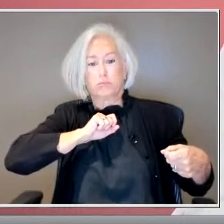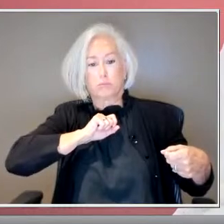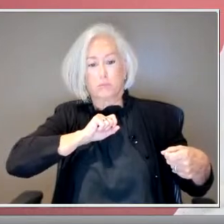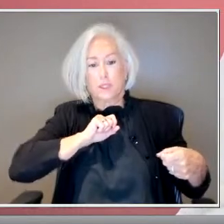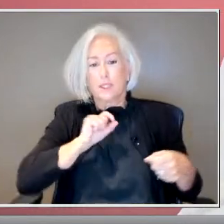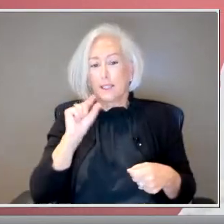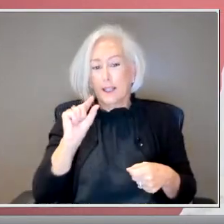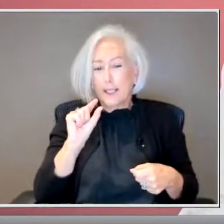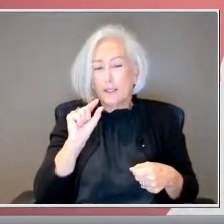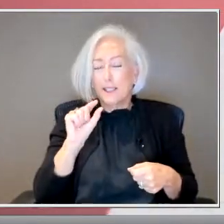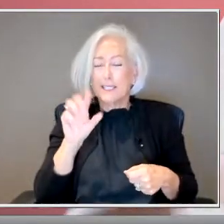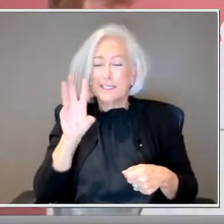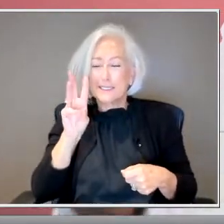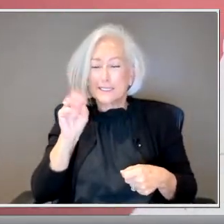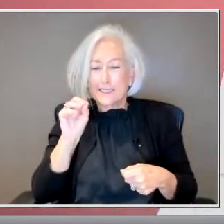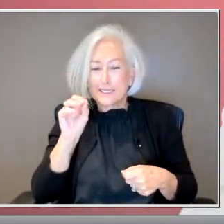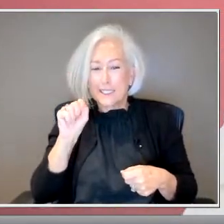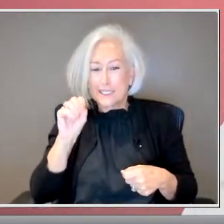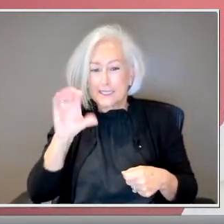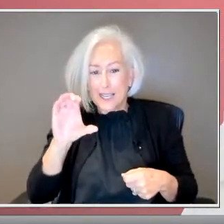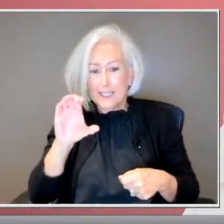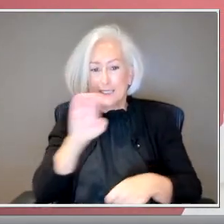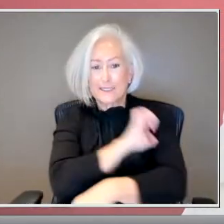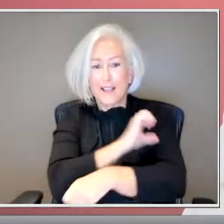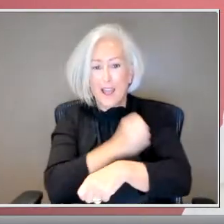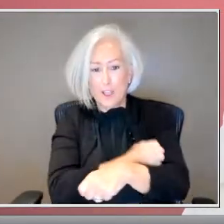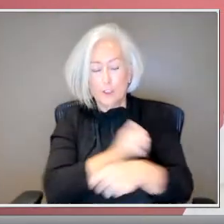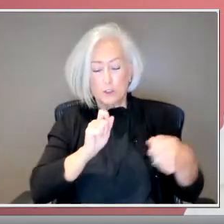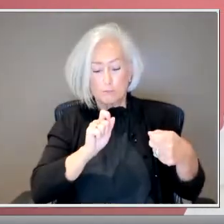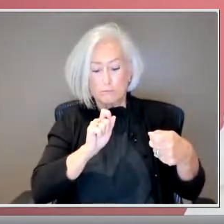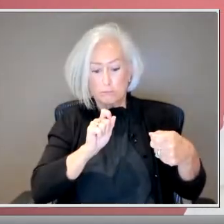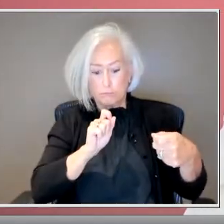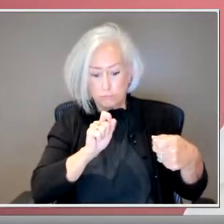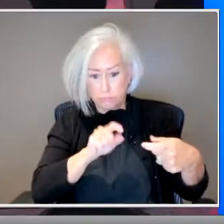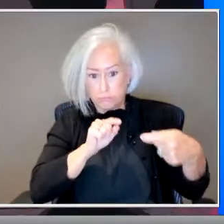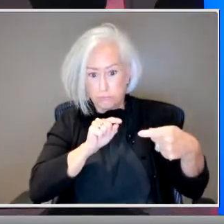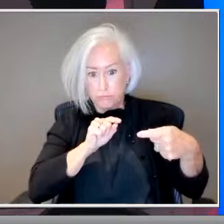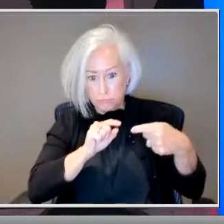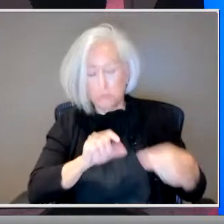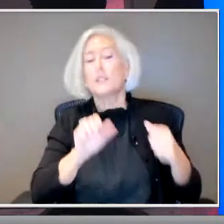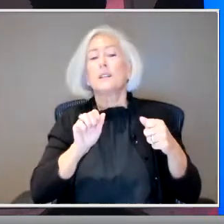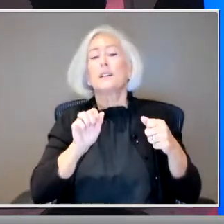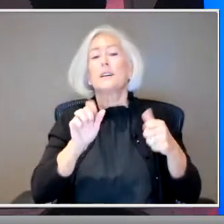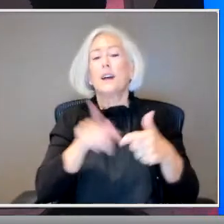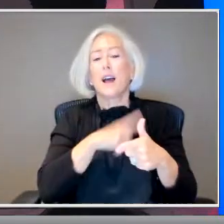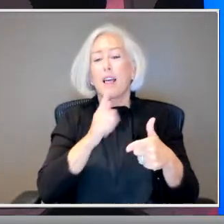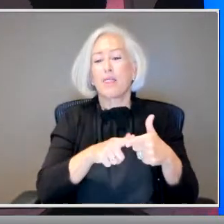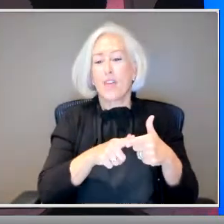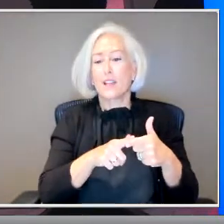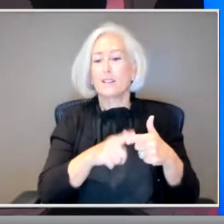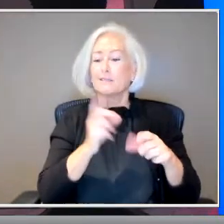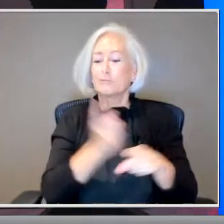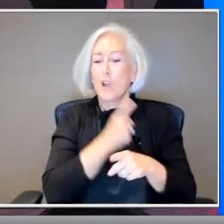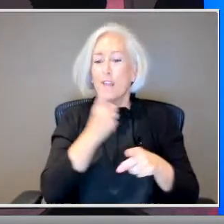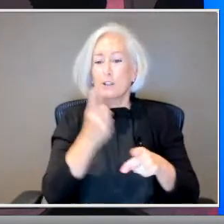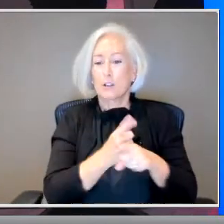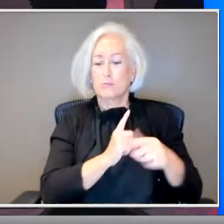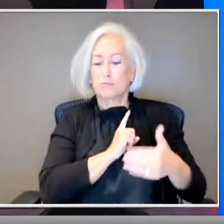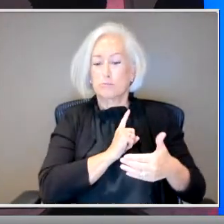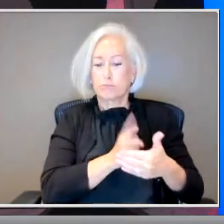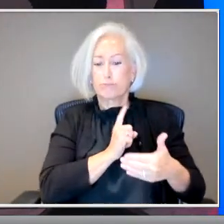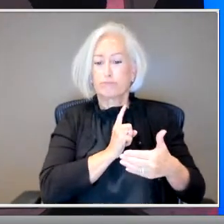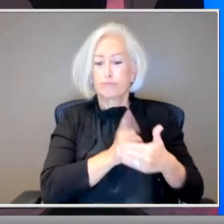60 seconds of energy delivery, and then it takes away the abnormal beat altogether. We have some really cool illustrations. Dr.